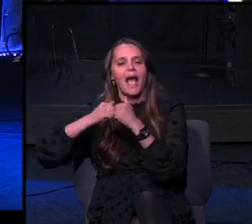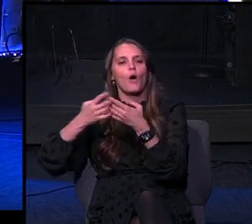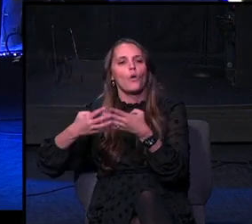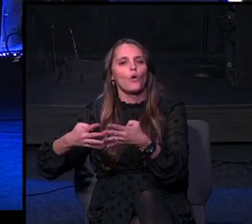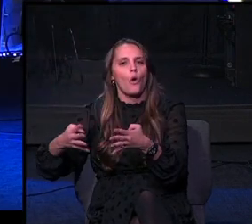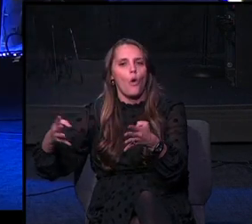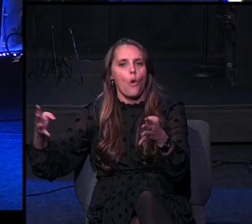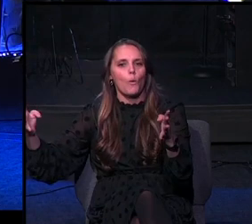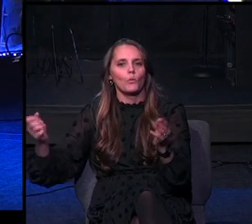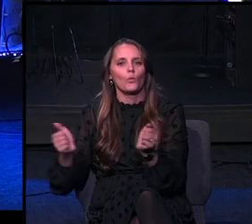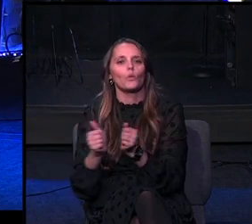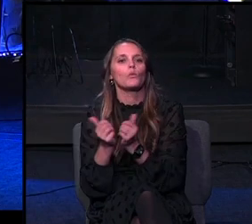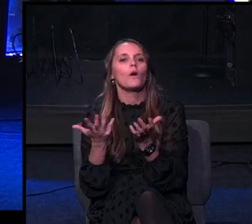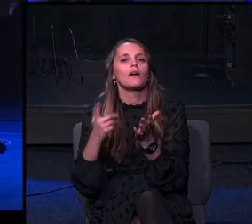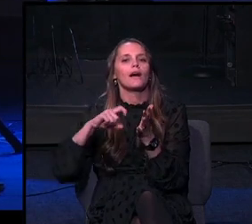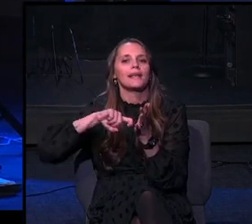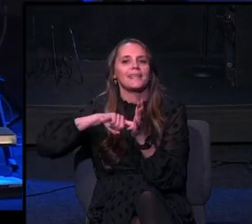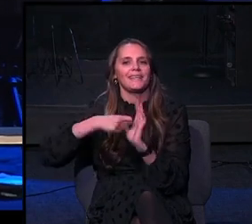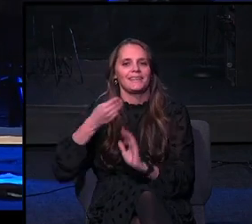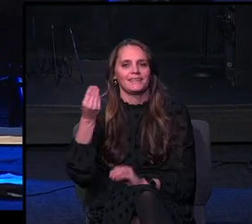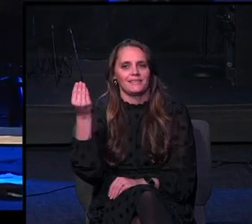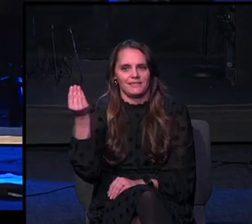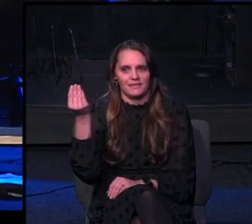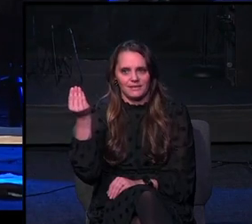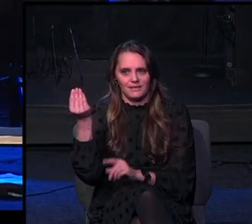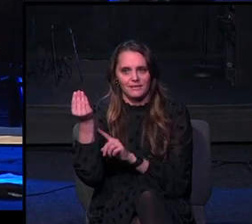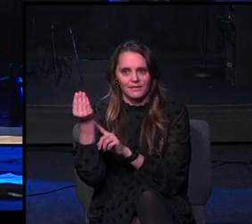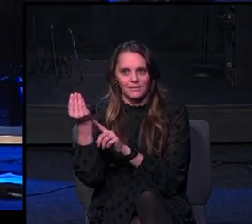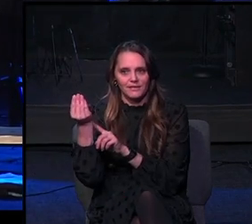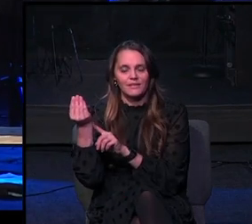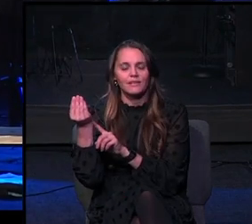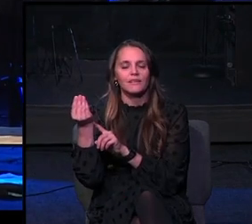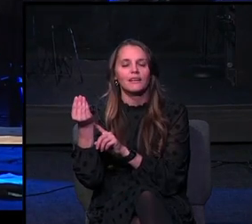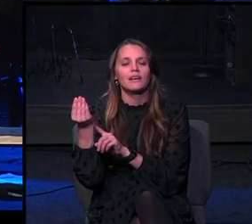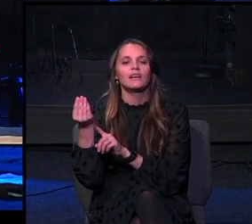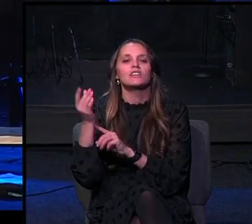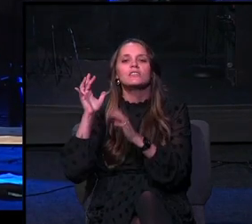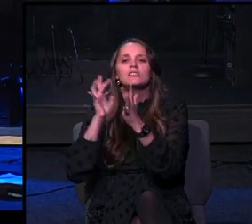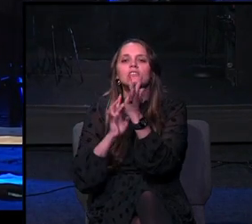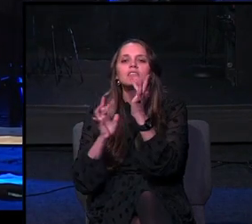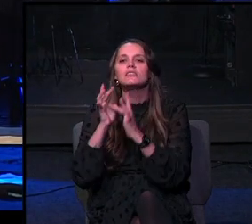With a key. Jesus is saying, my church